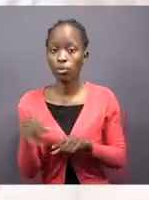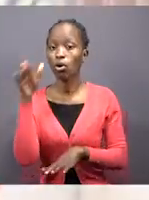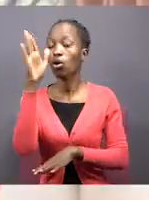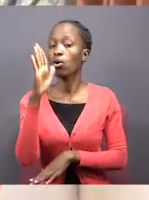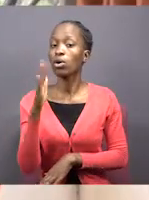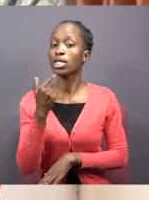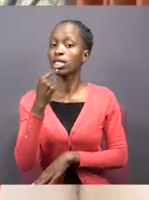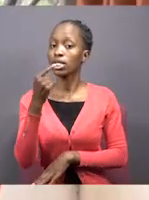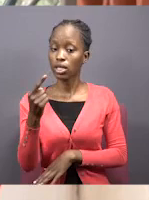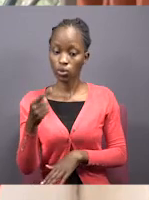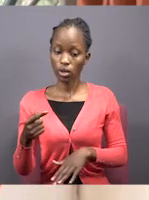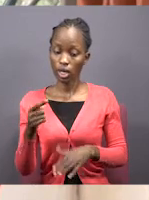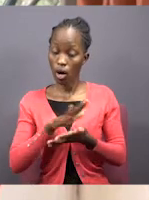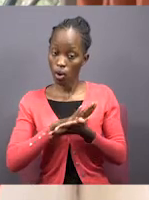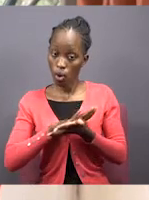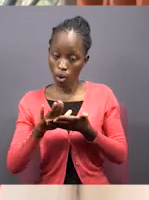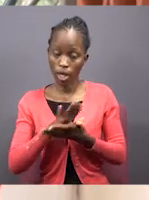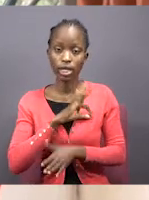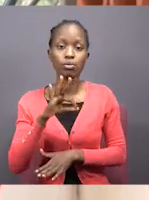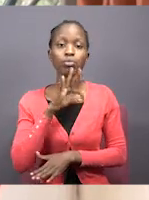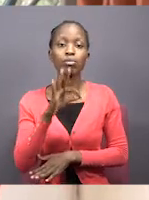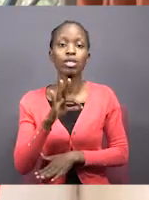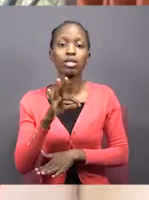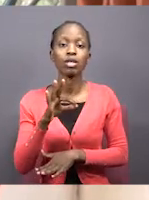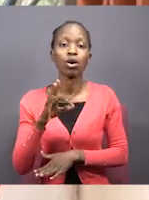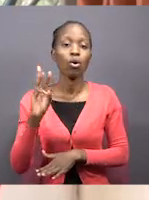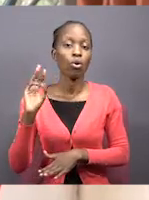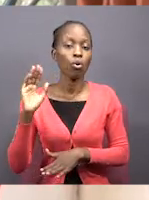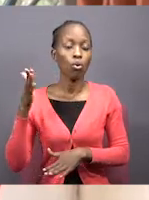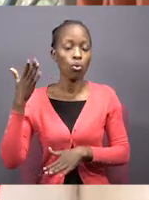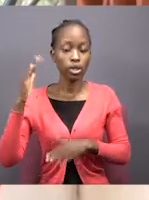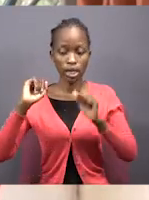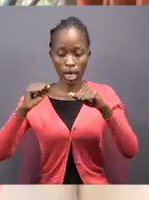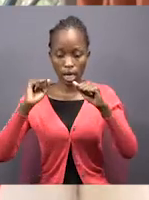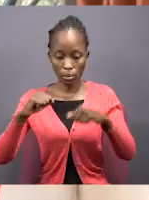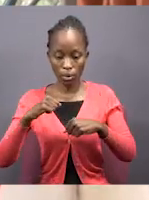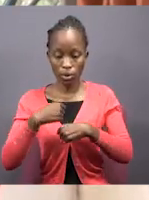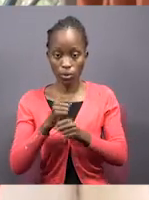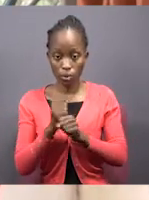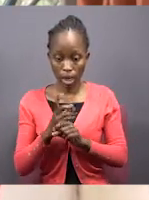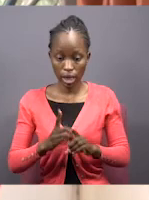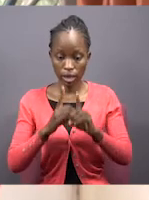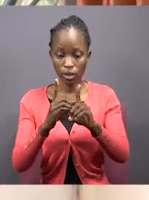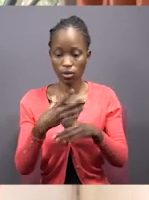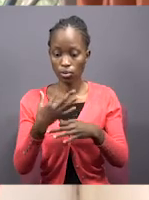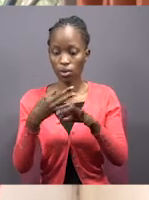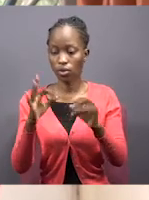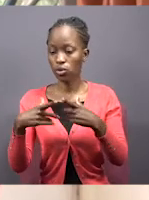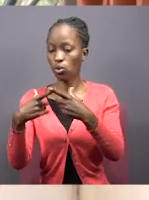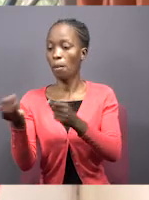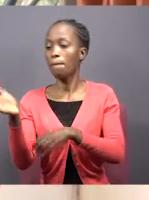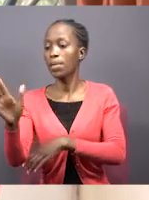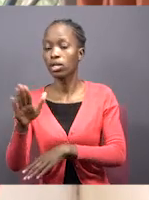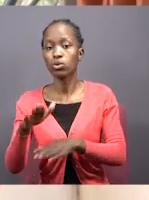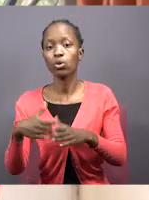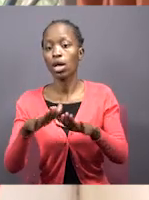salvation. And God says he was able, the Holy Spirit was able to cause them to be free once again. They will